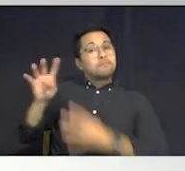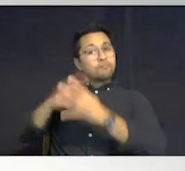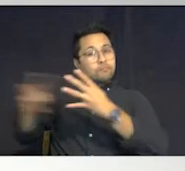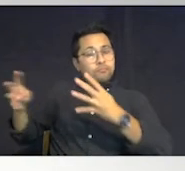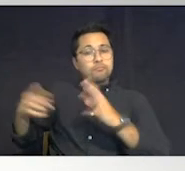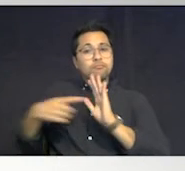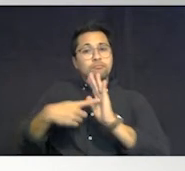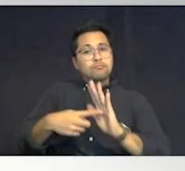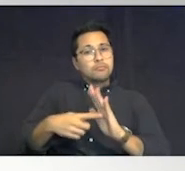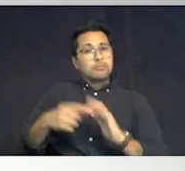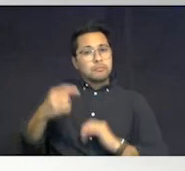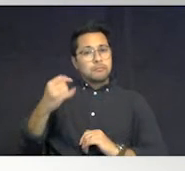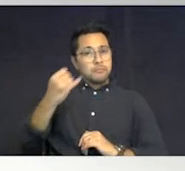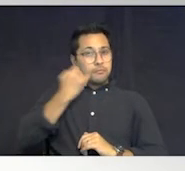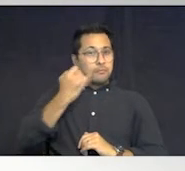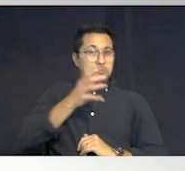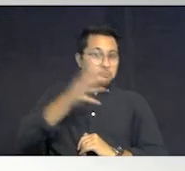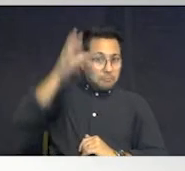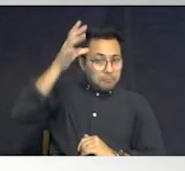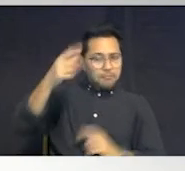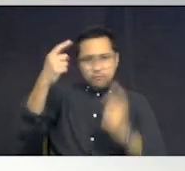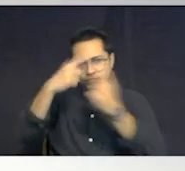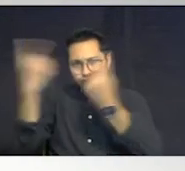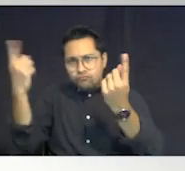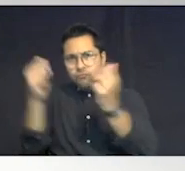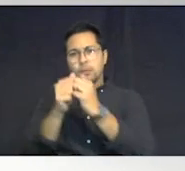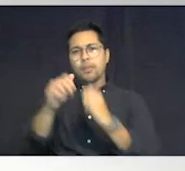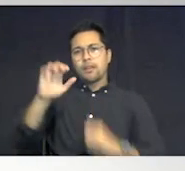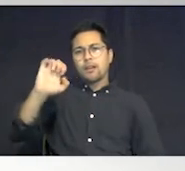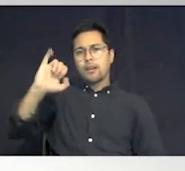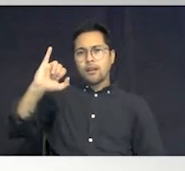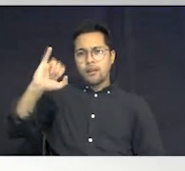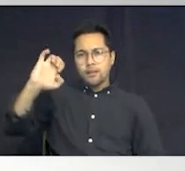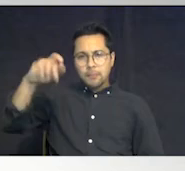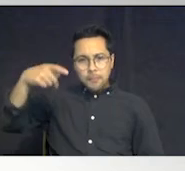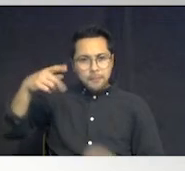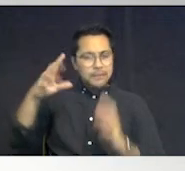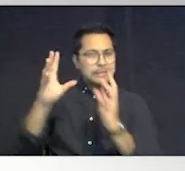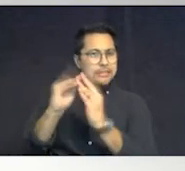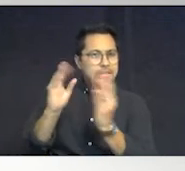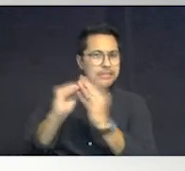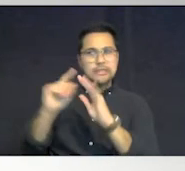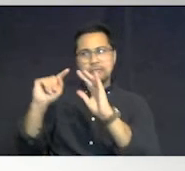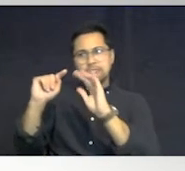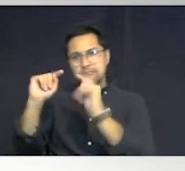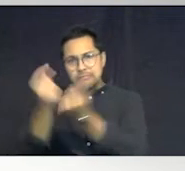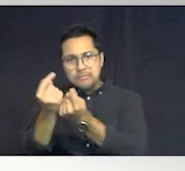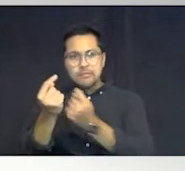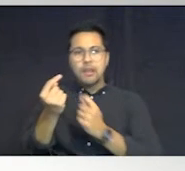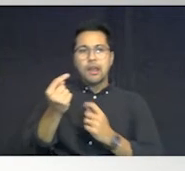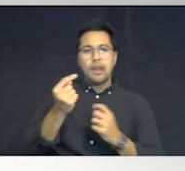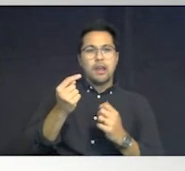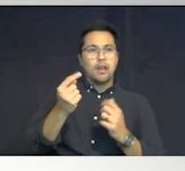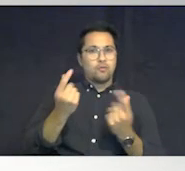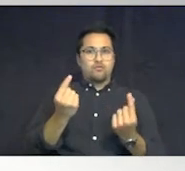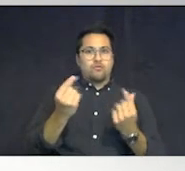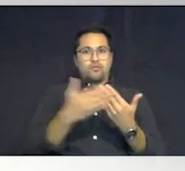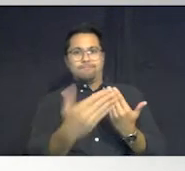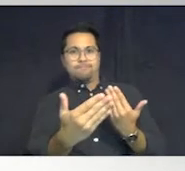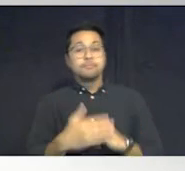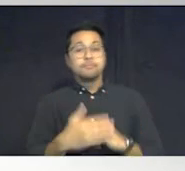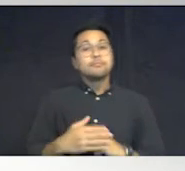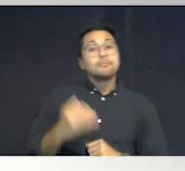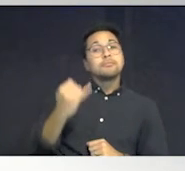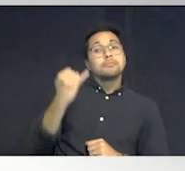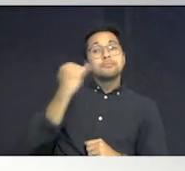who does come to a disagreement with their IEP team should or can approach that disagreement. So if you disagree with the